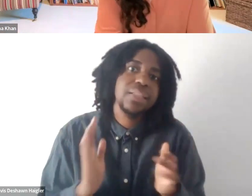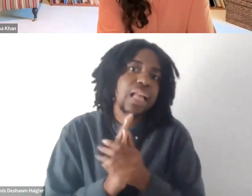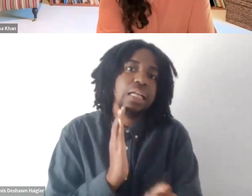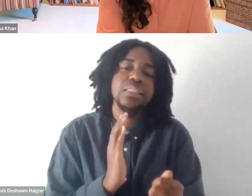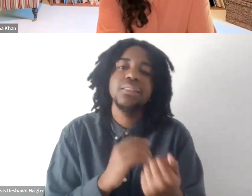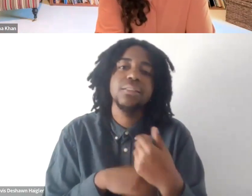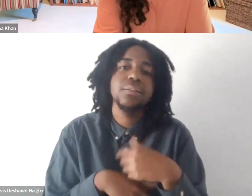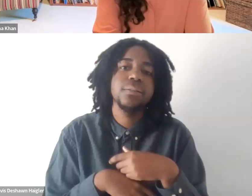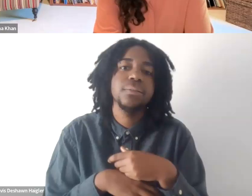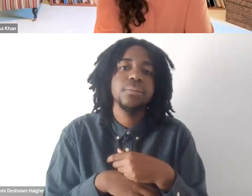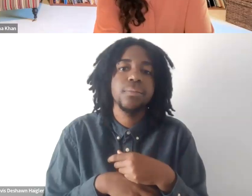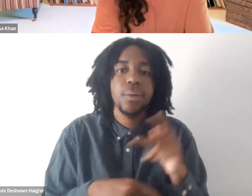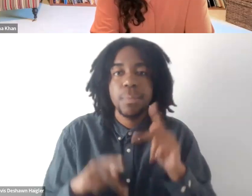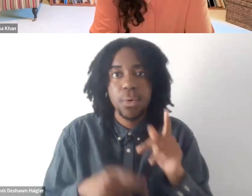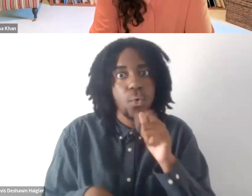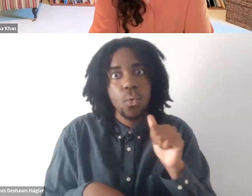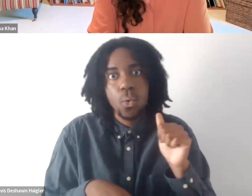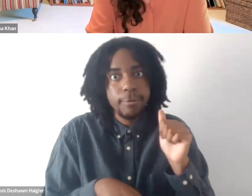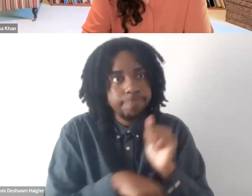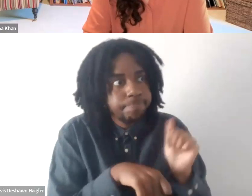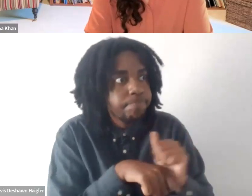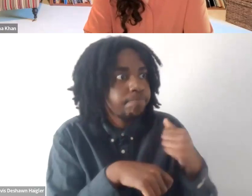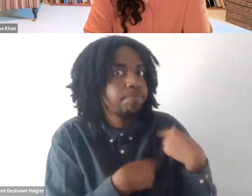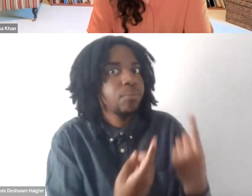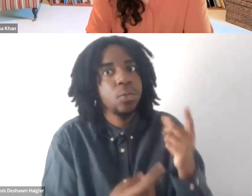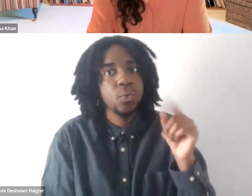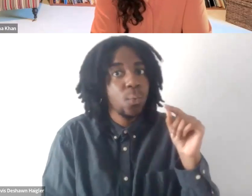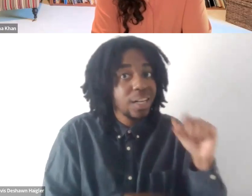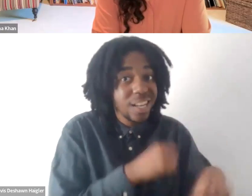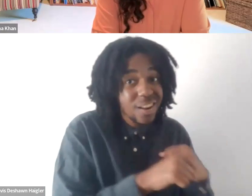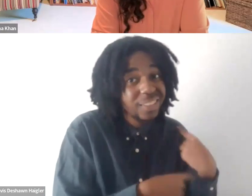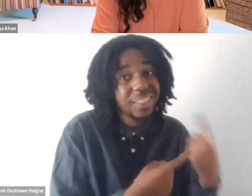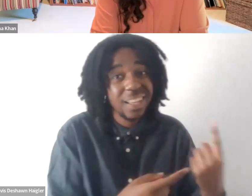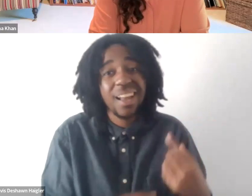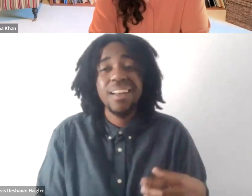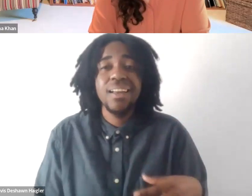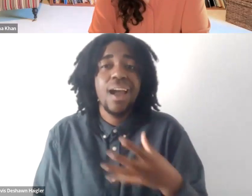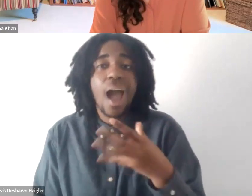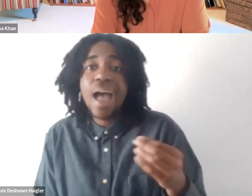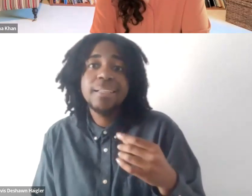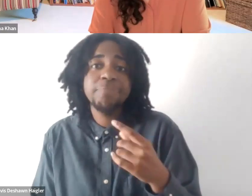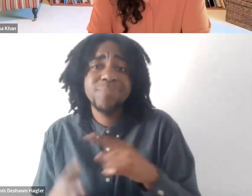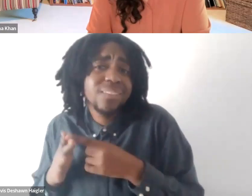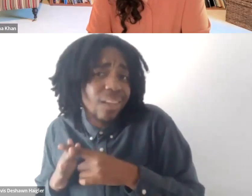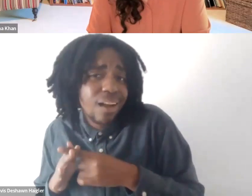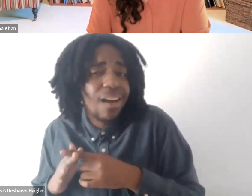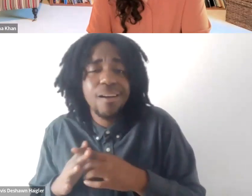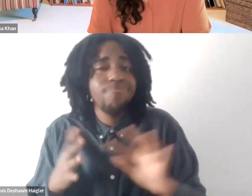who've been doing it for 20 years and debuts coming out now, like across the gamut, you've got all sorts.